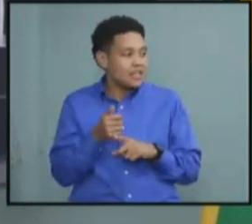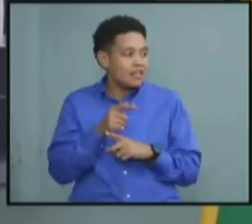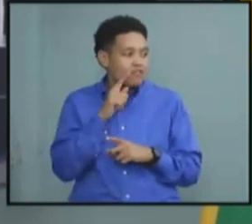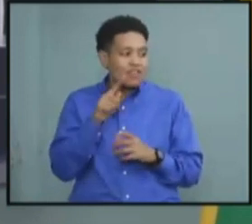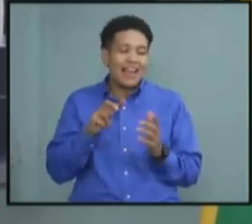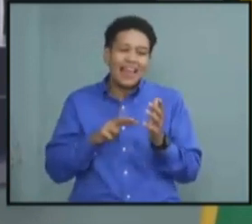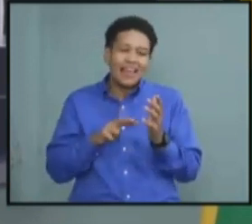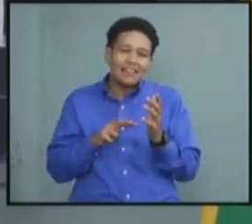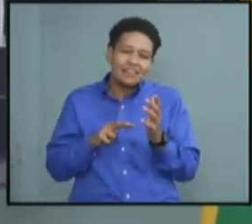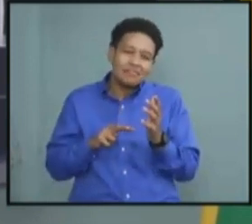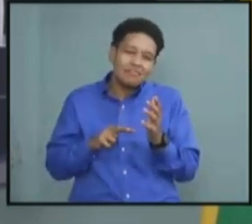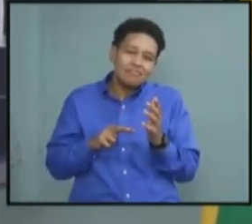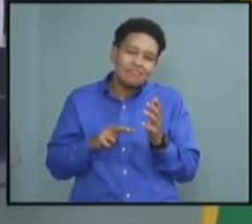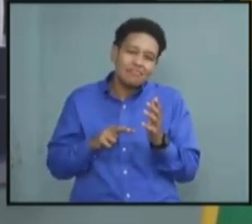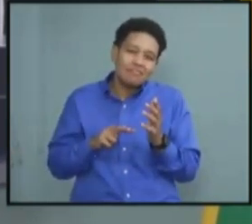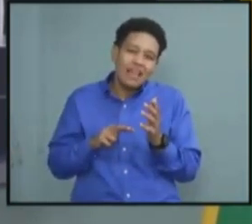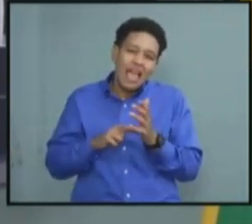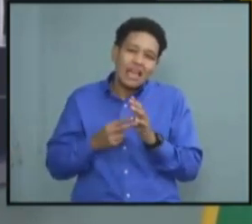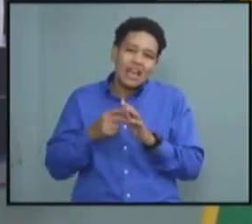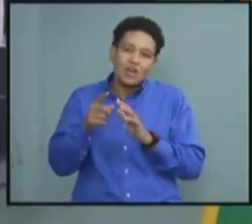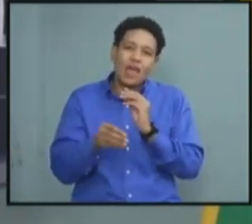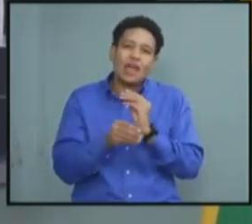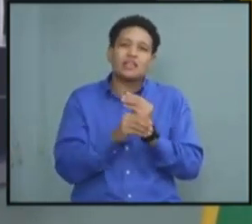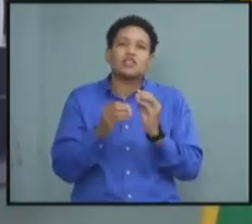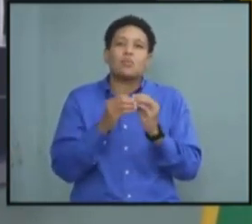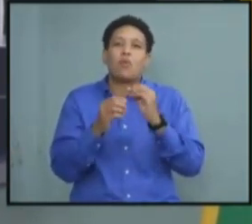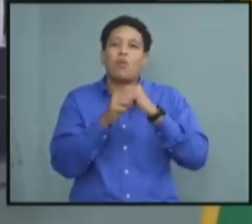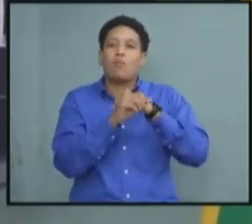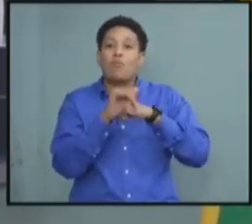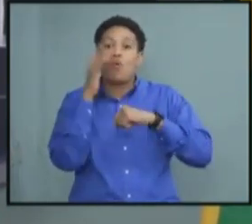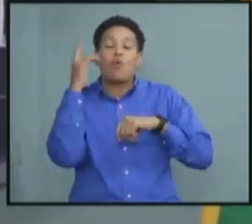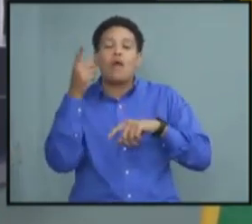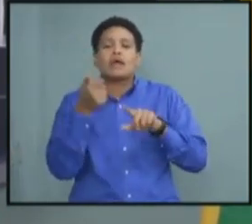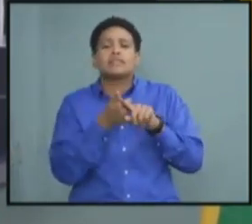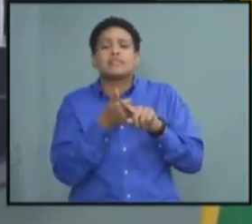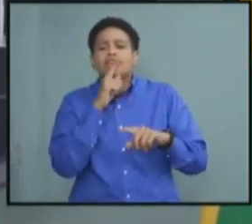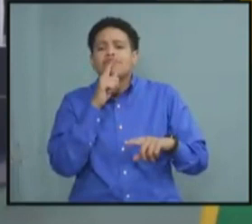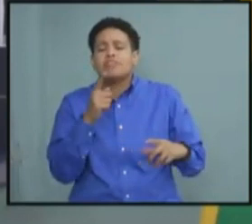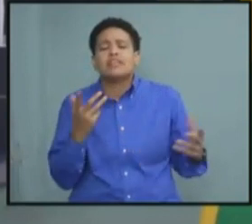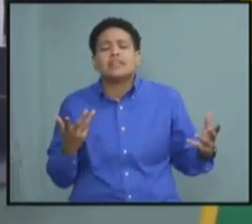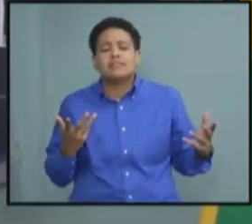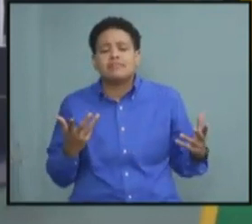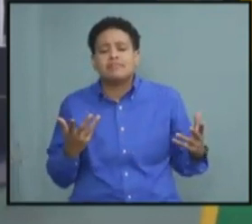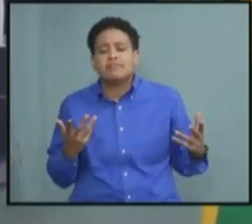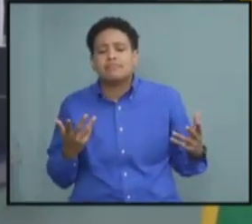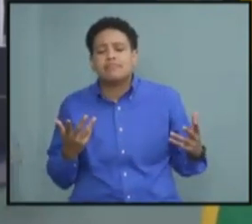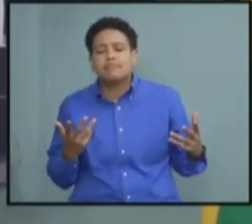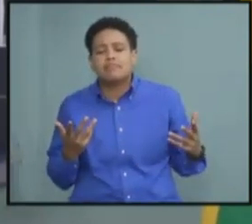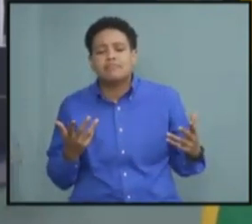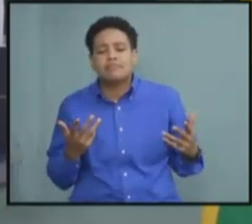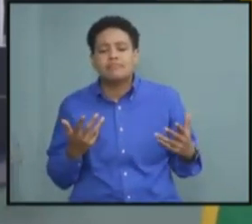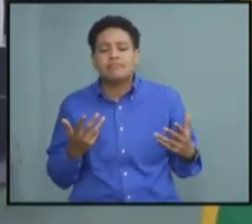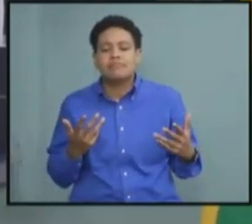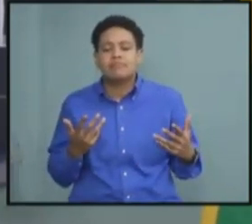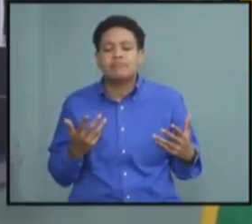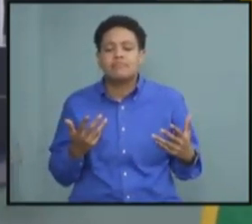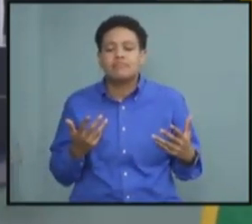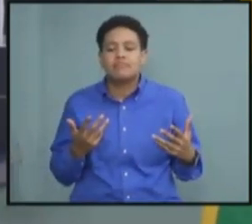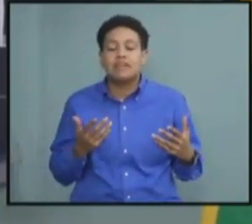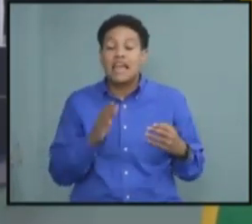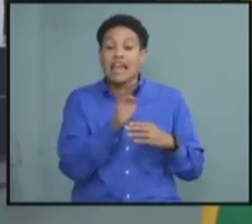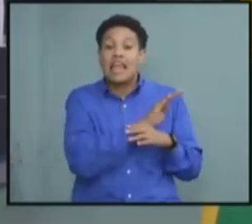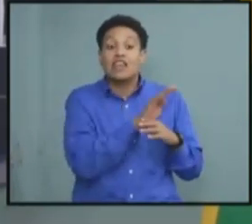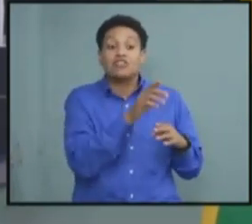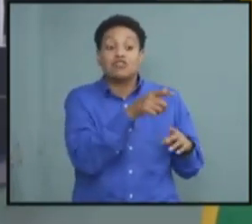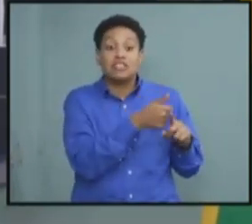to further promote because it is the the industry which